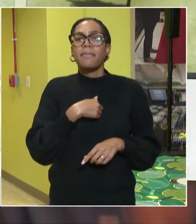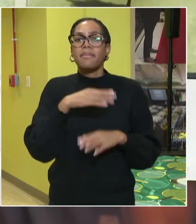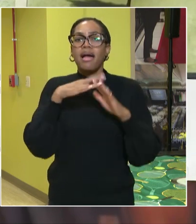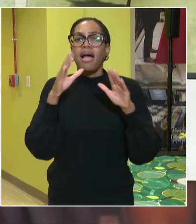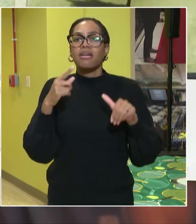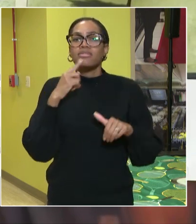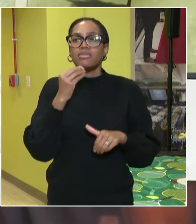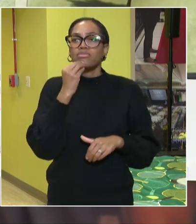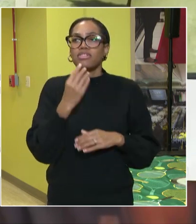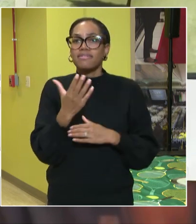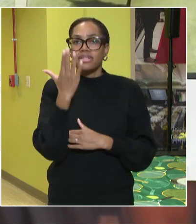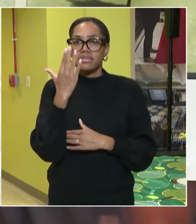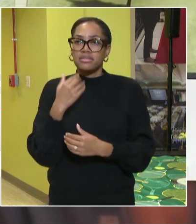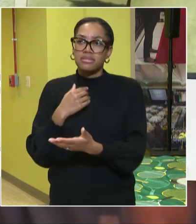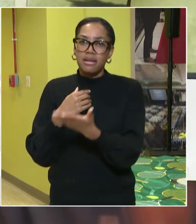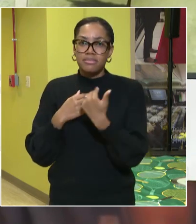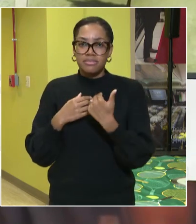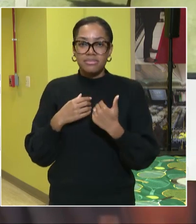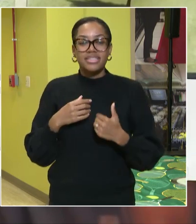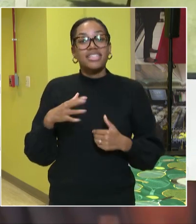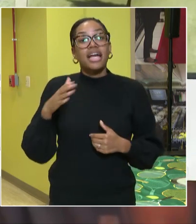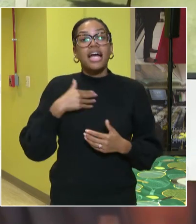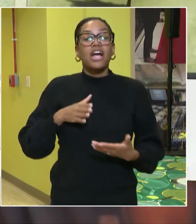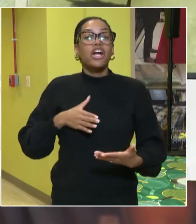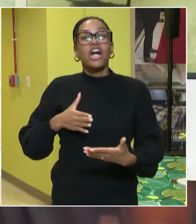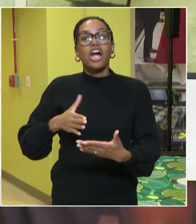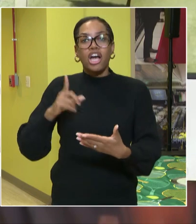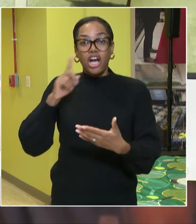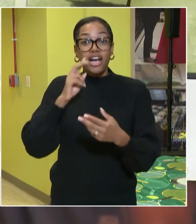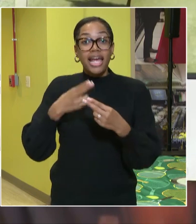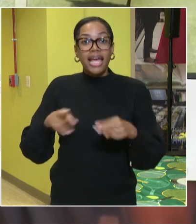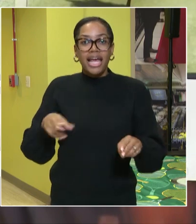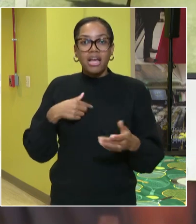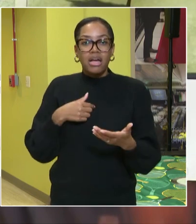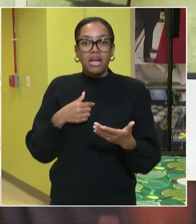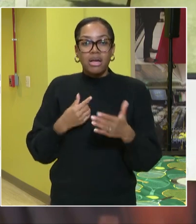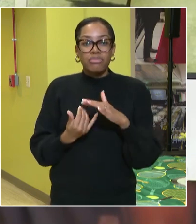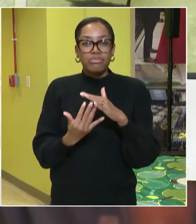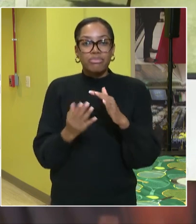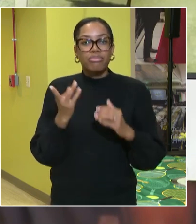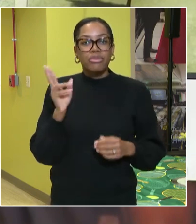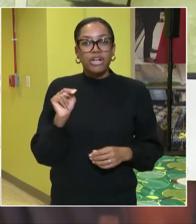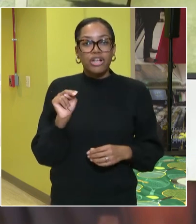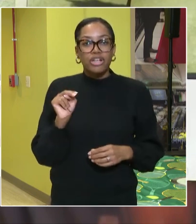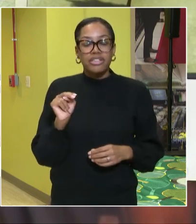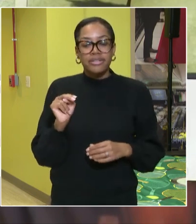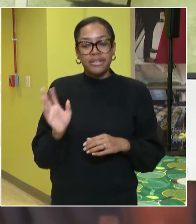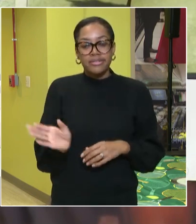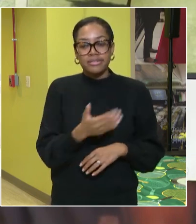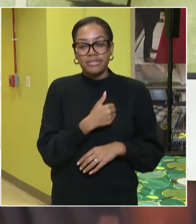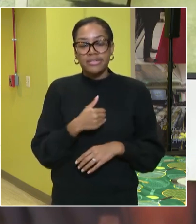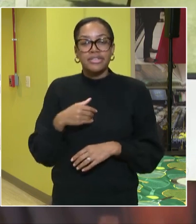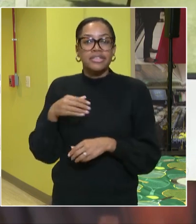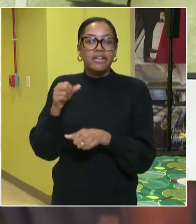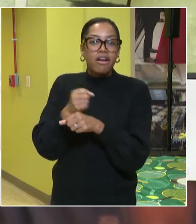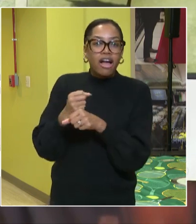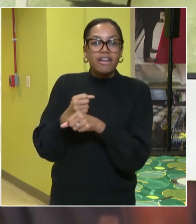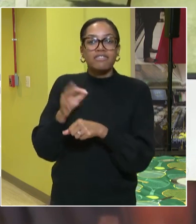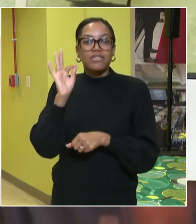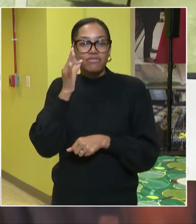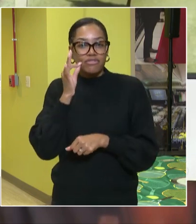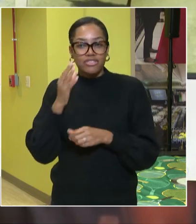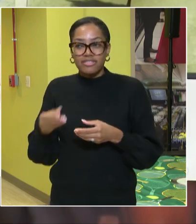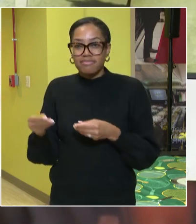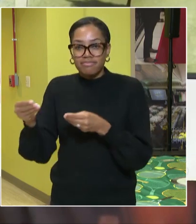breakfast. And I burned her eggs. And we ended up having coffee and fruit. And I talked